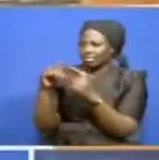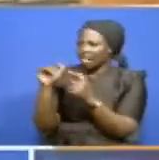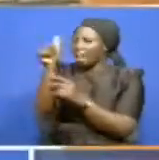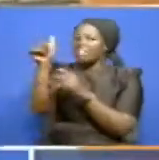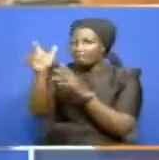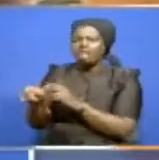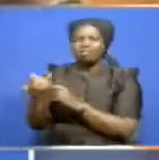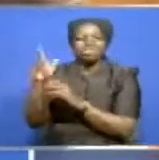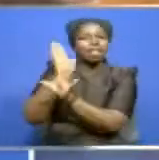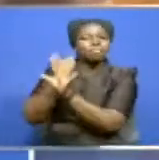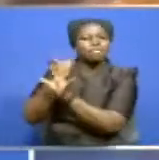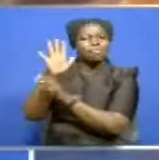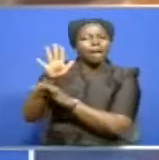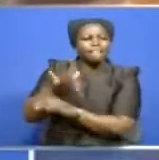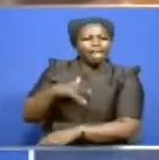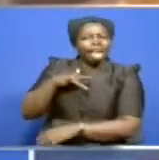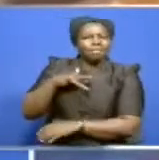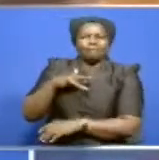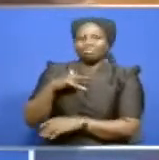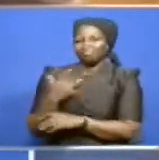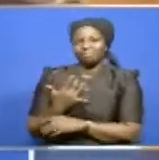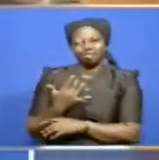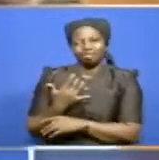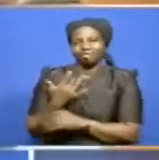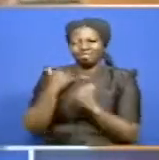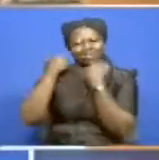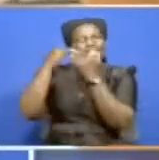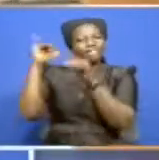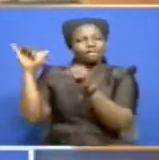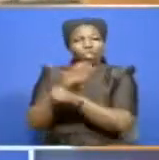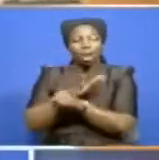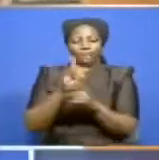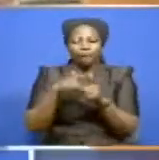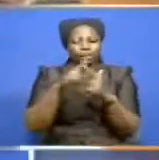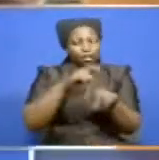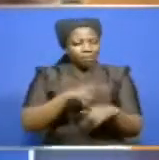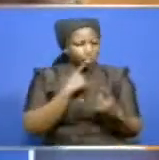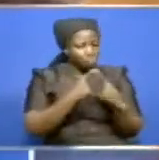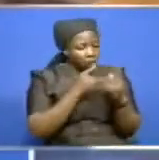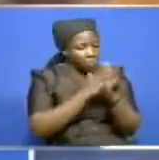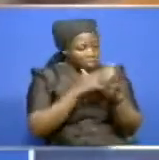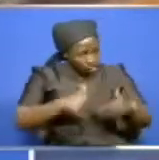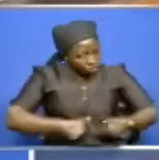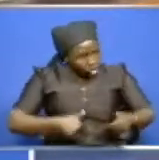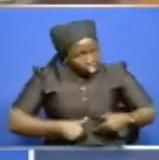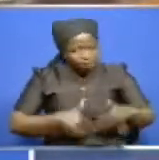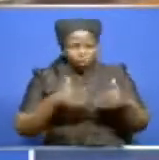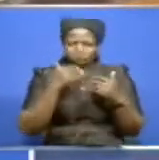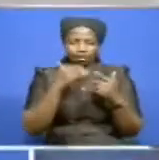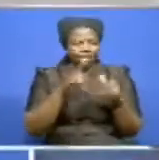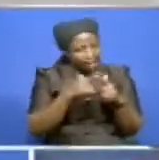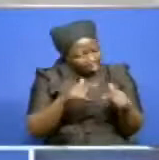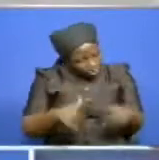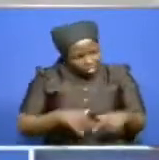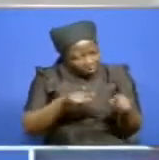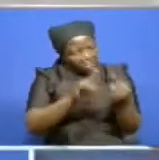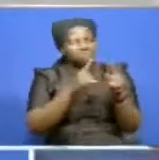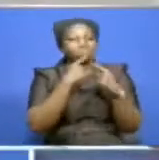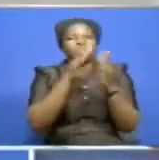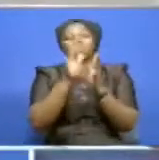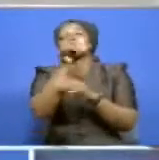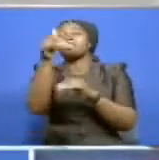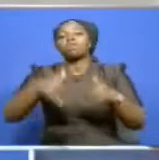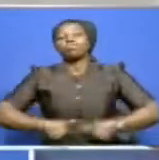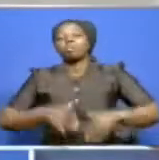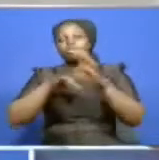kuwa tortured. Lakini ni kwa nini tutapunguza tukiyazungumza na vijana kwenda kuzungumza na vijana wenzao pale mashinani. The organization